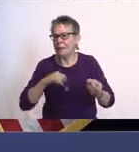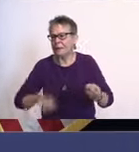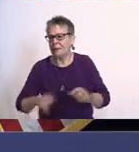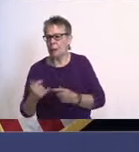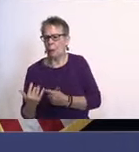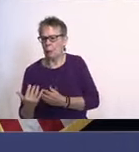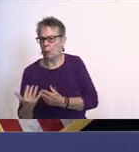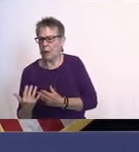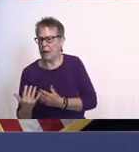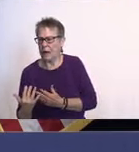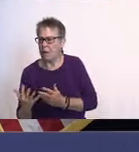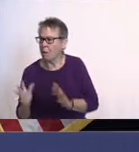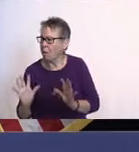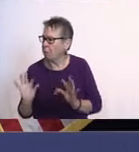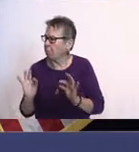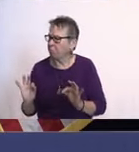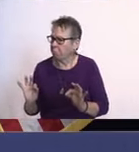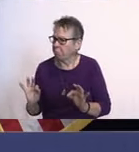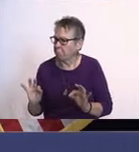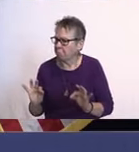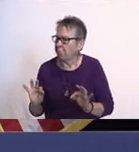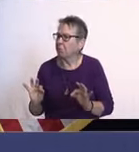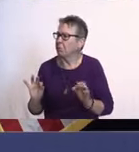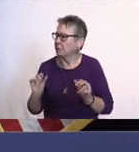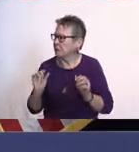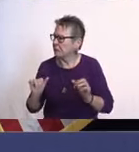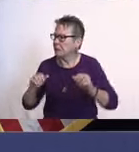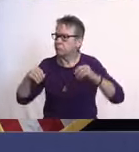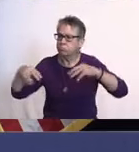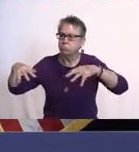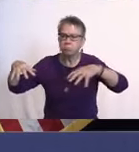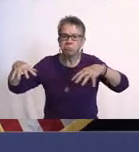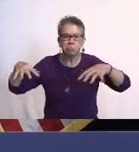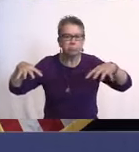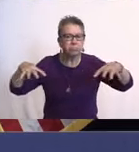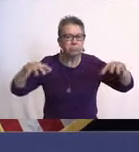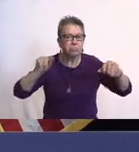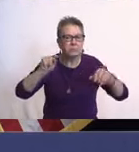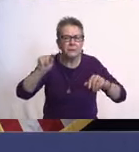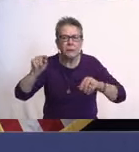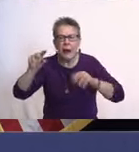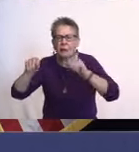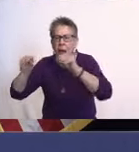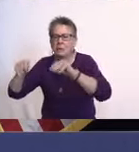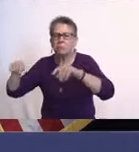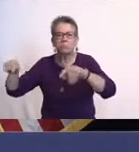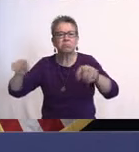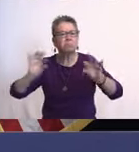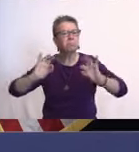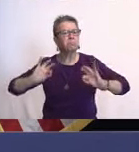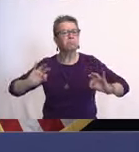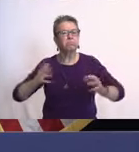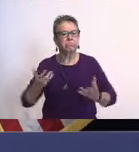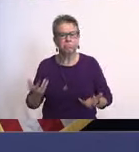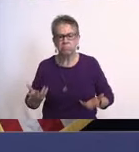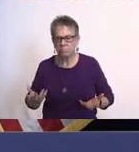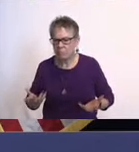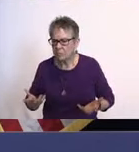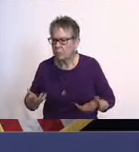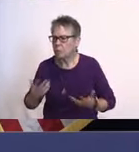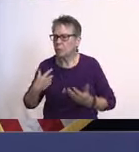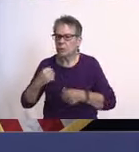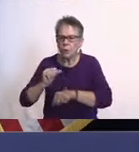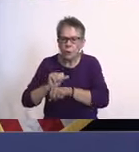somewhat resiliency. I think we're working well with the public utilities. They're doing a lot of the vegetation management that